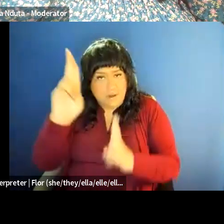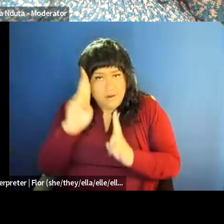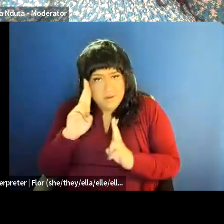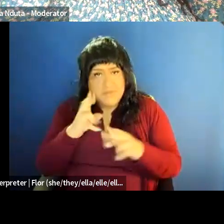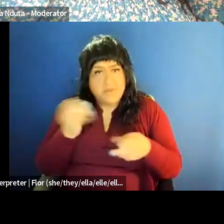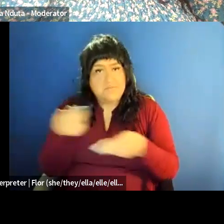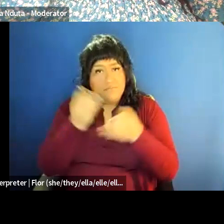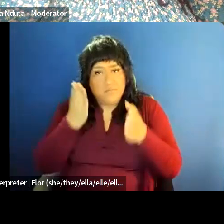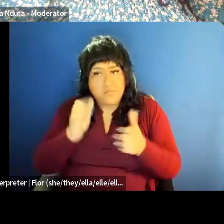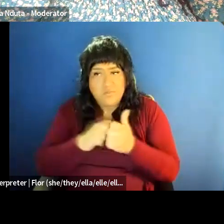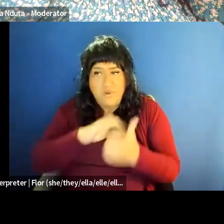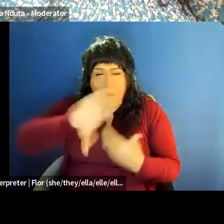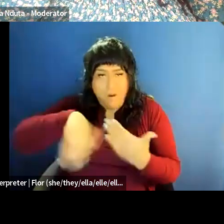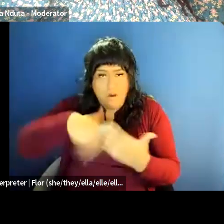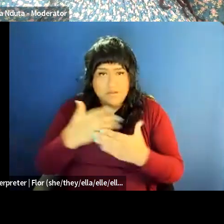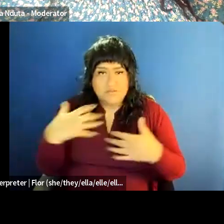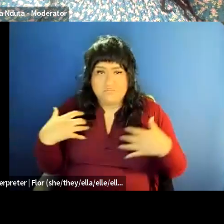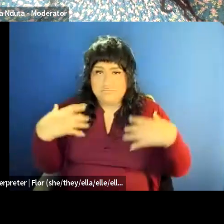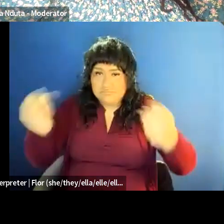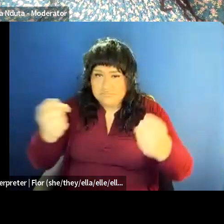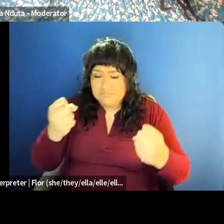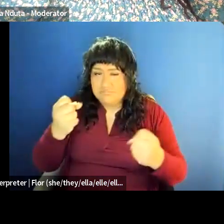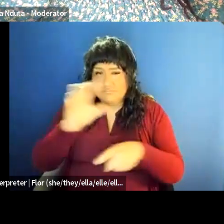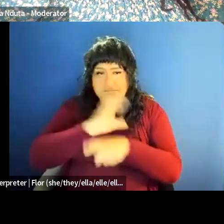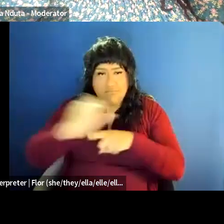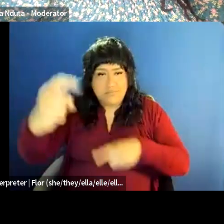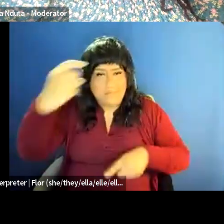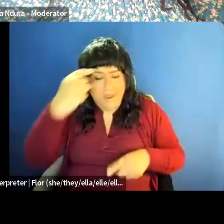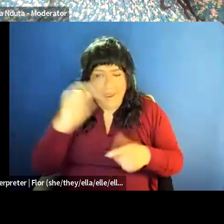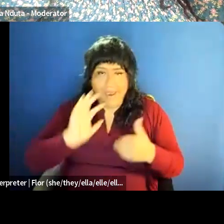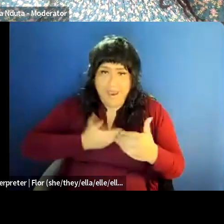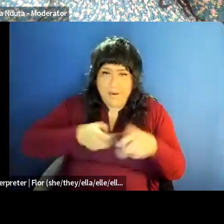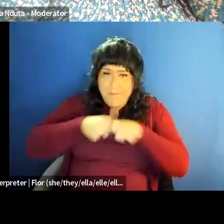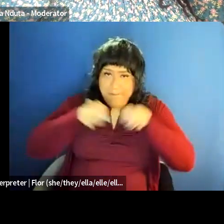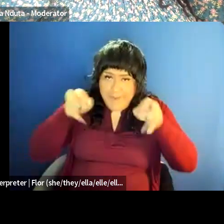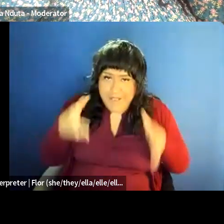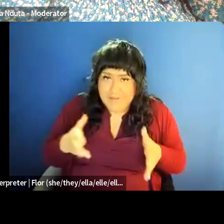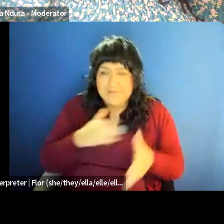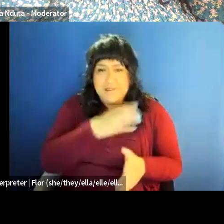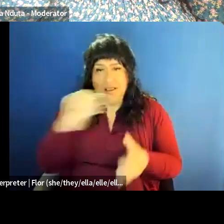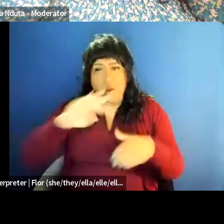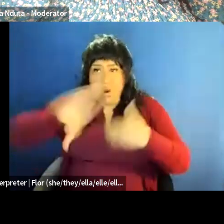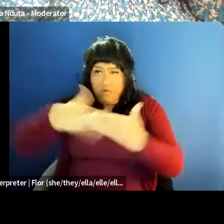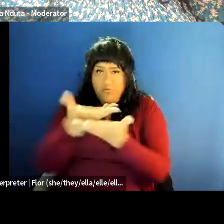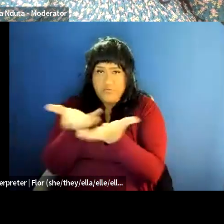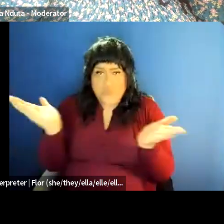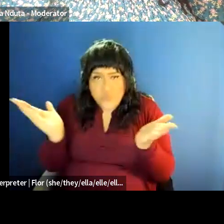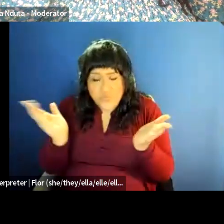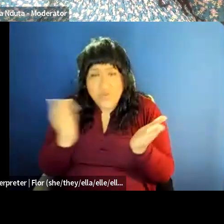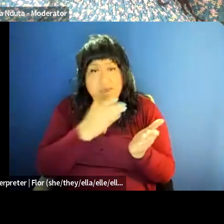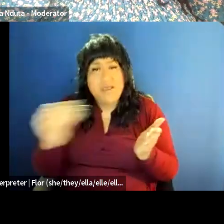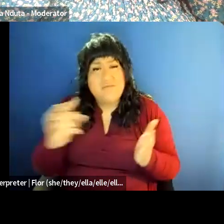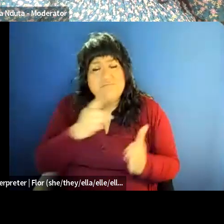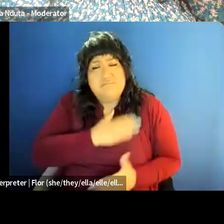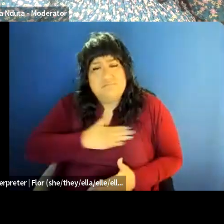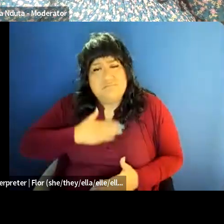brilliant minds, our panelists, and all of you. Throughout our discussion today, a warm reminder to